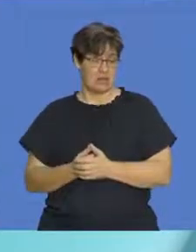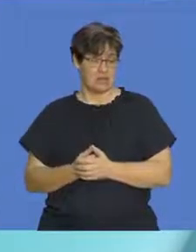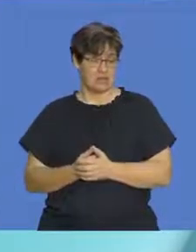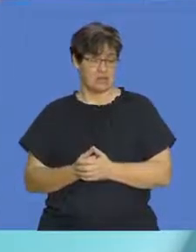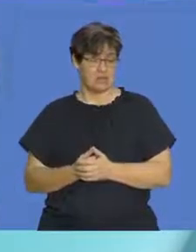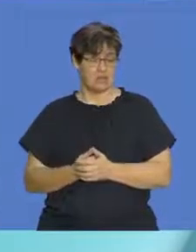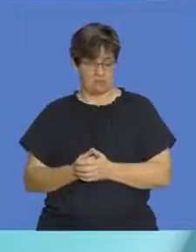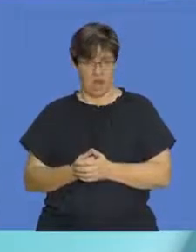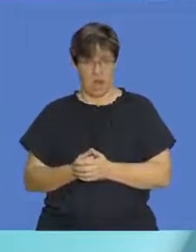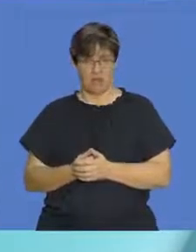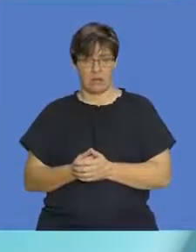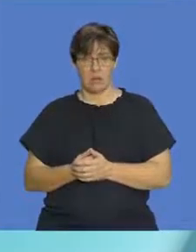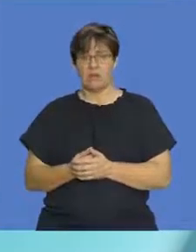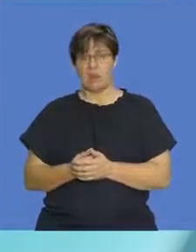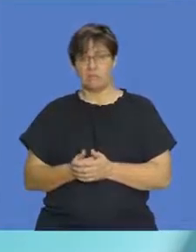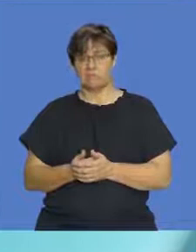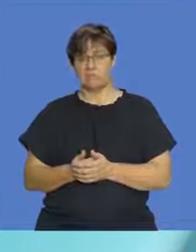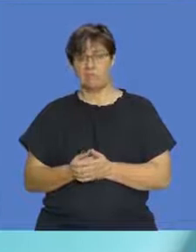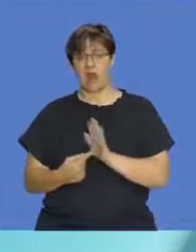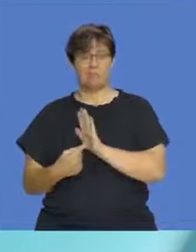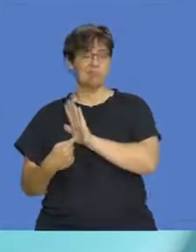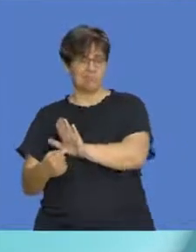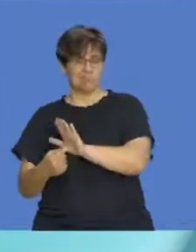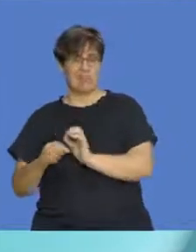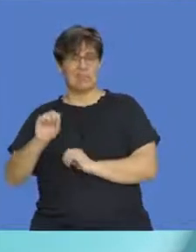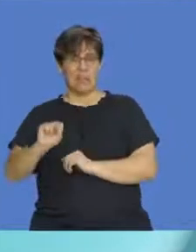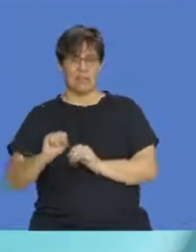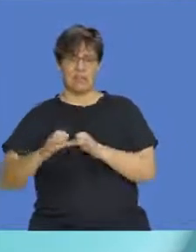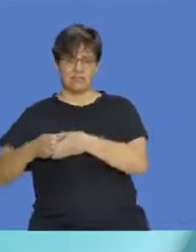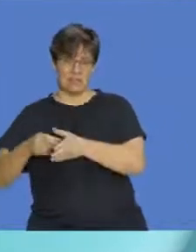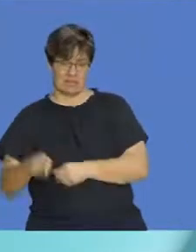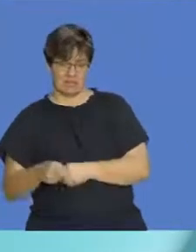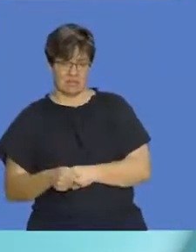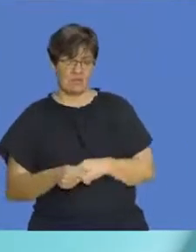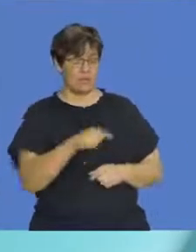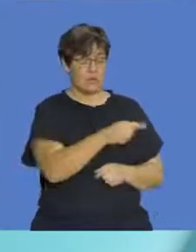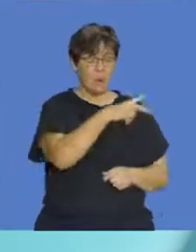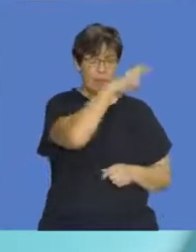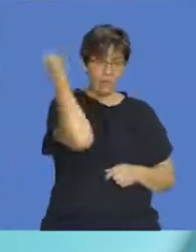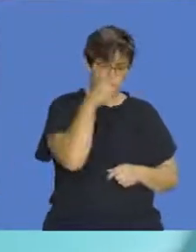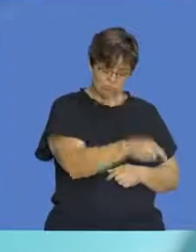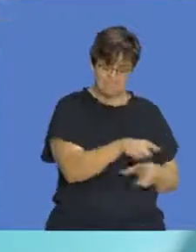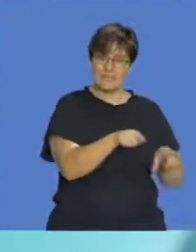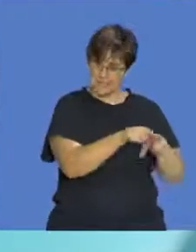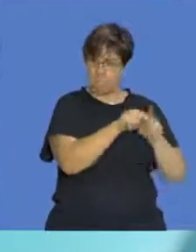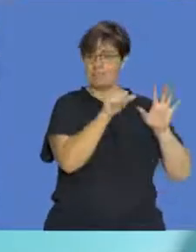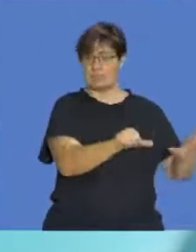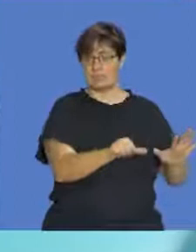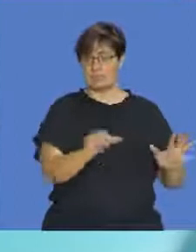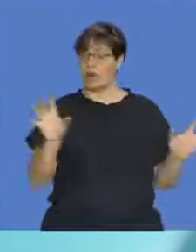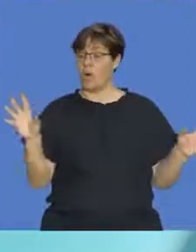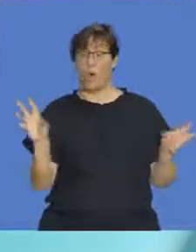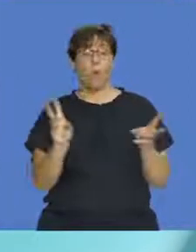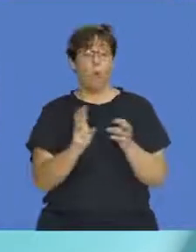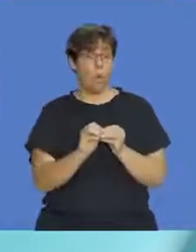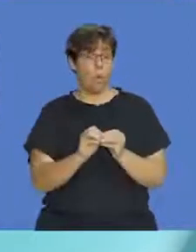would be in the sample space. And in the blue numbers, there would be 6 of them. So the total number of